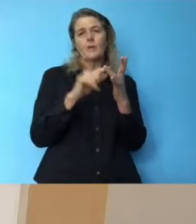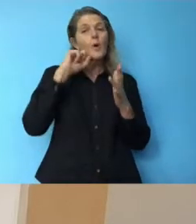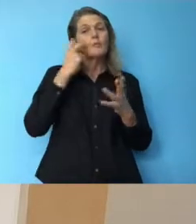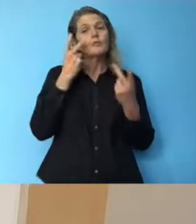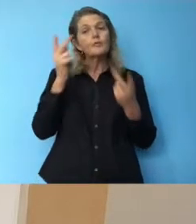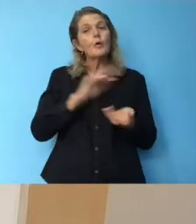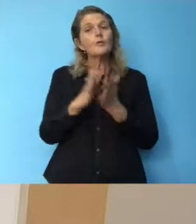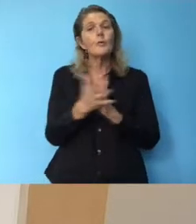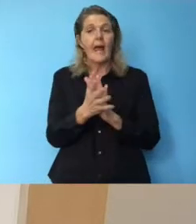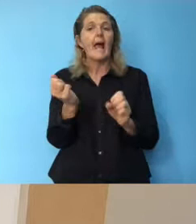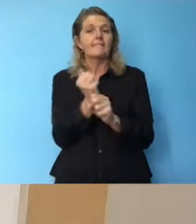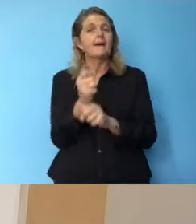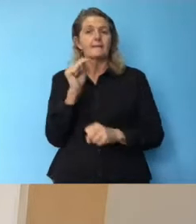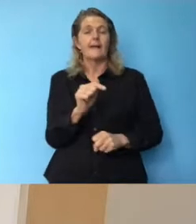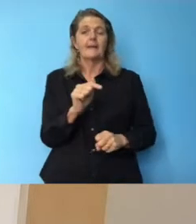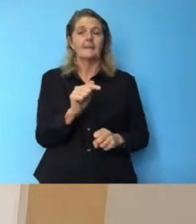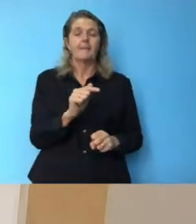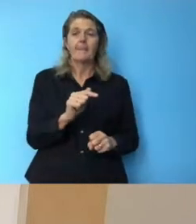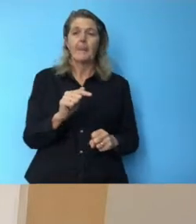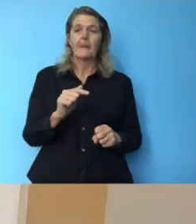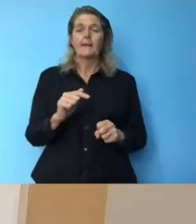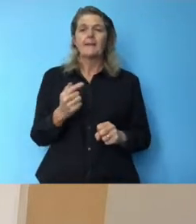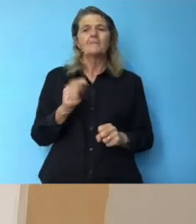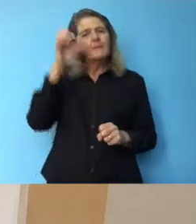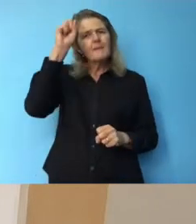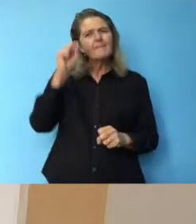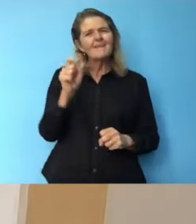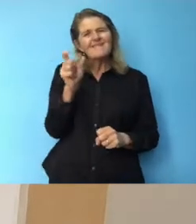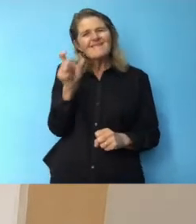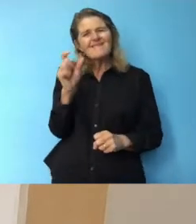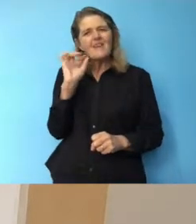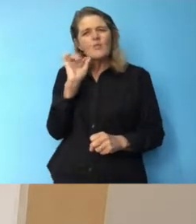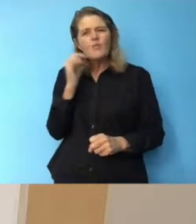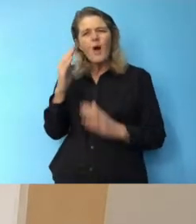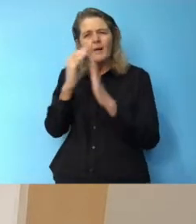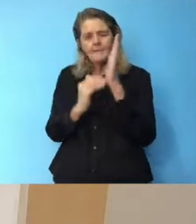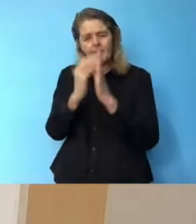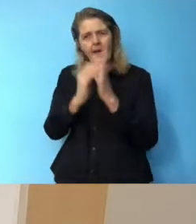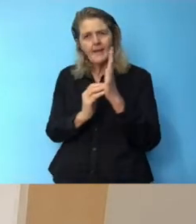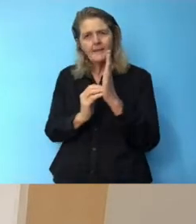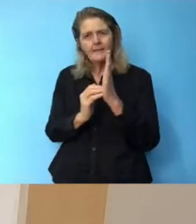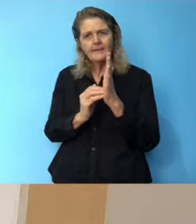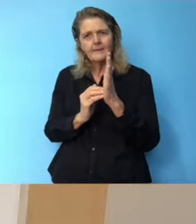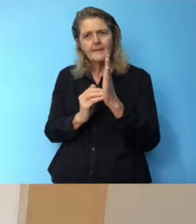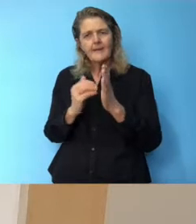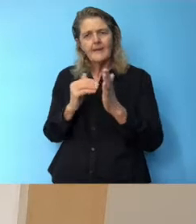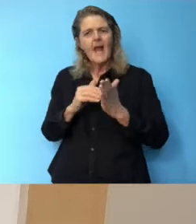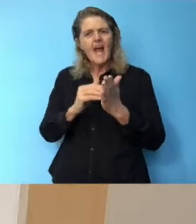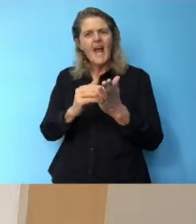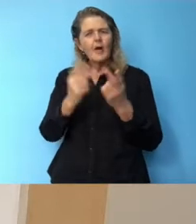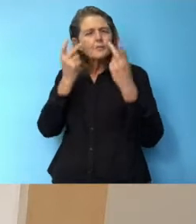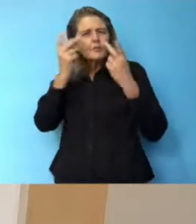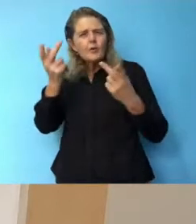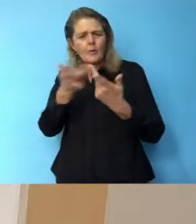be linked in for you to see. But that's just that thick white paint that makes all of our colours more vibrant,